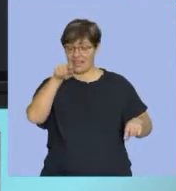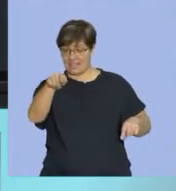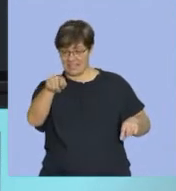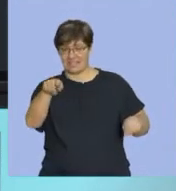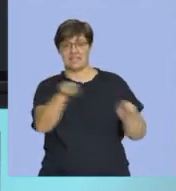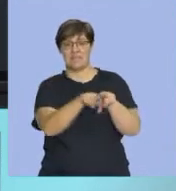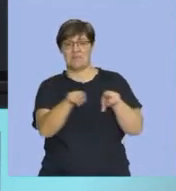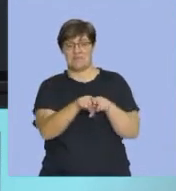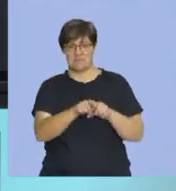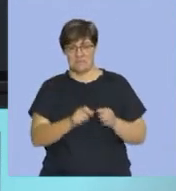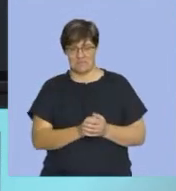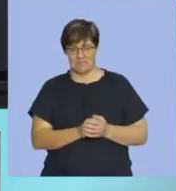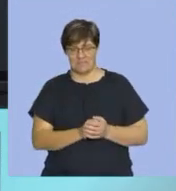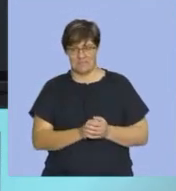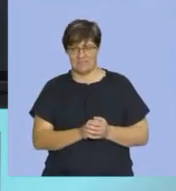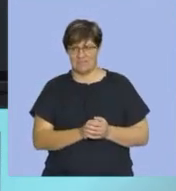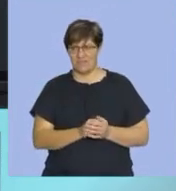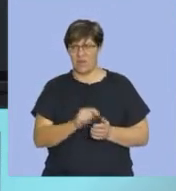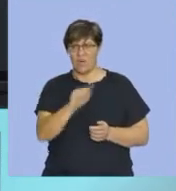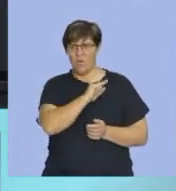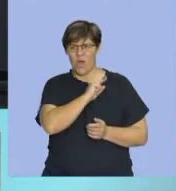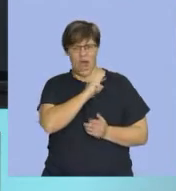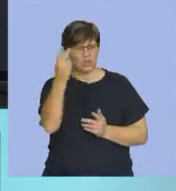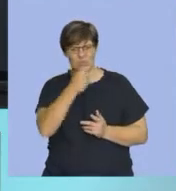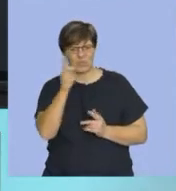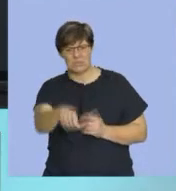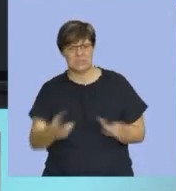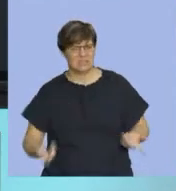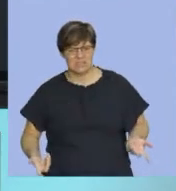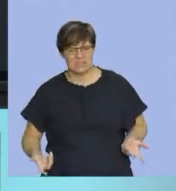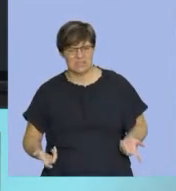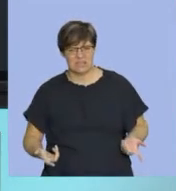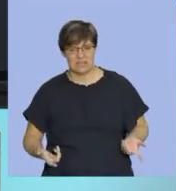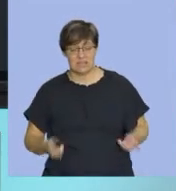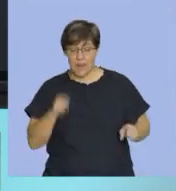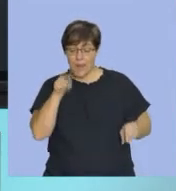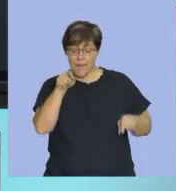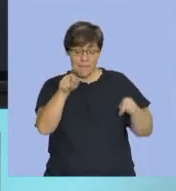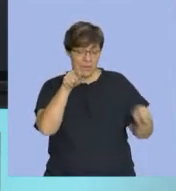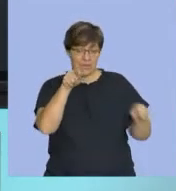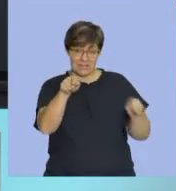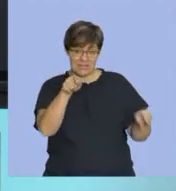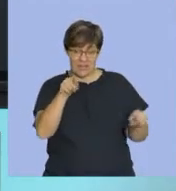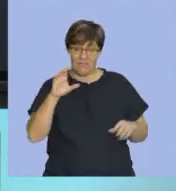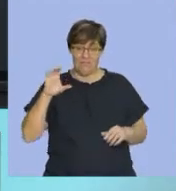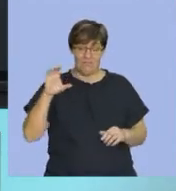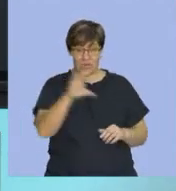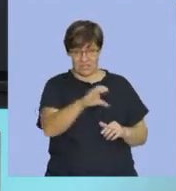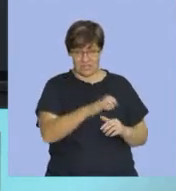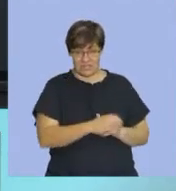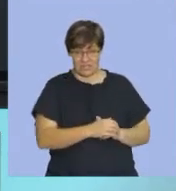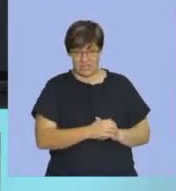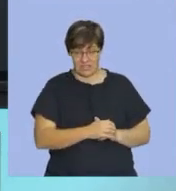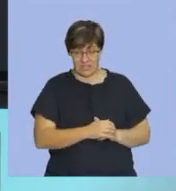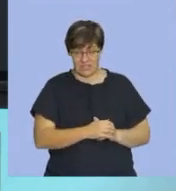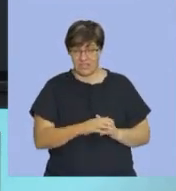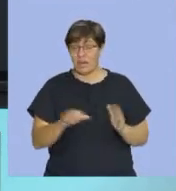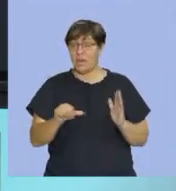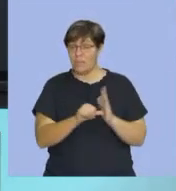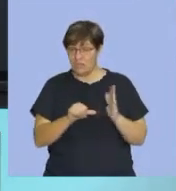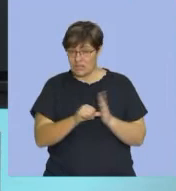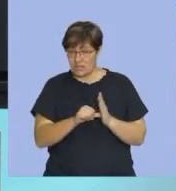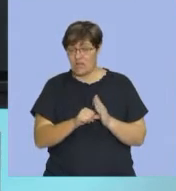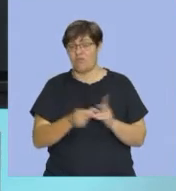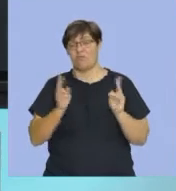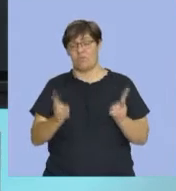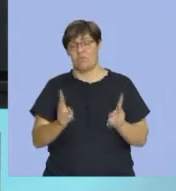this is. Why do we need to draw this? The perpendicular force is important for